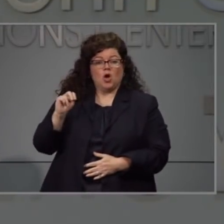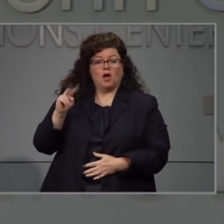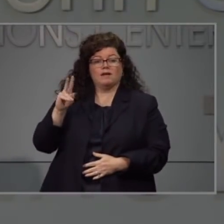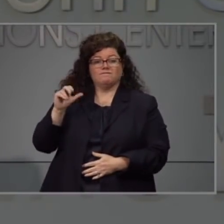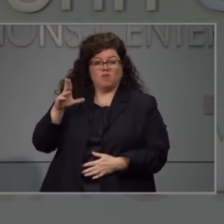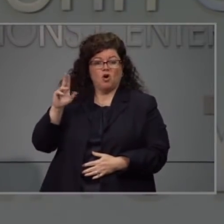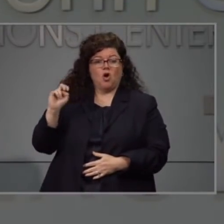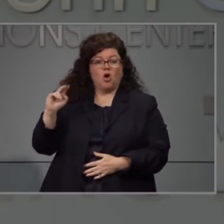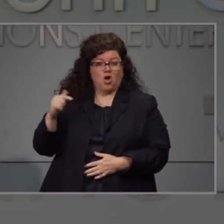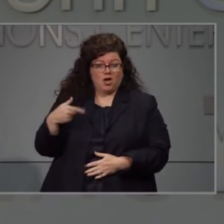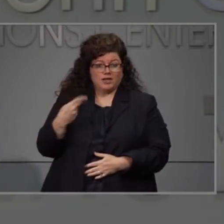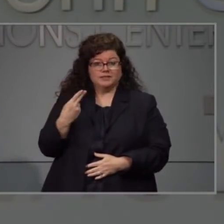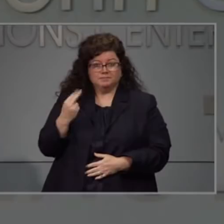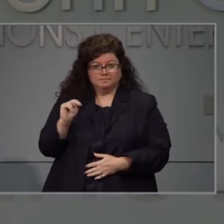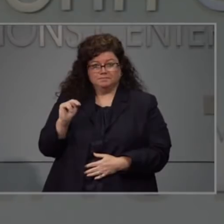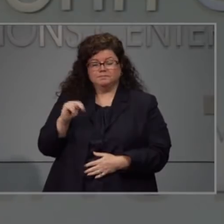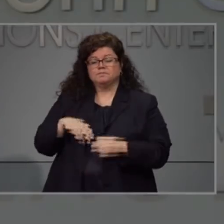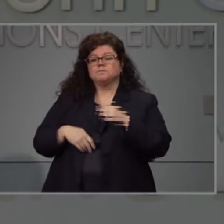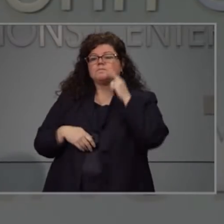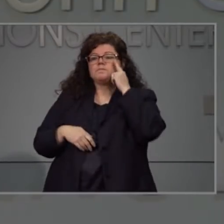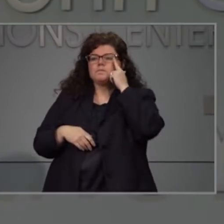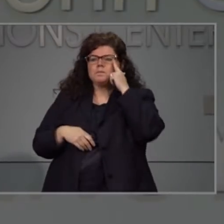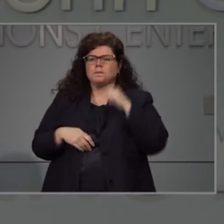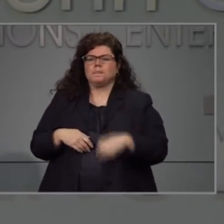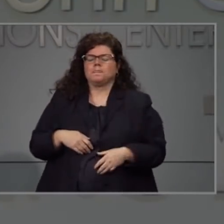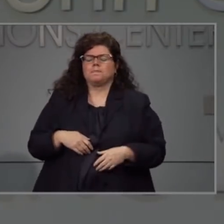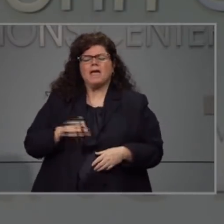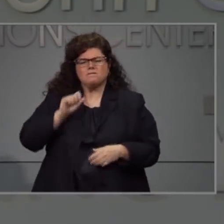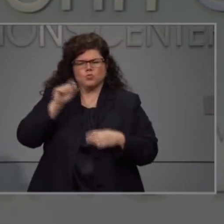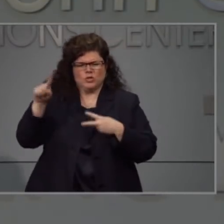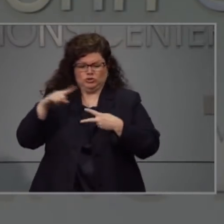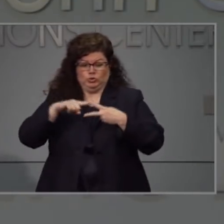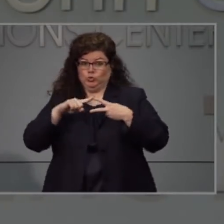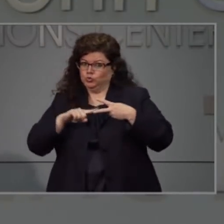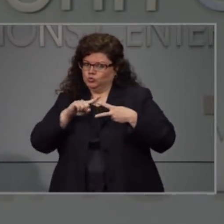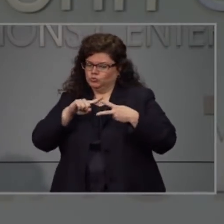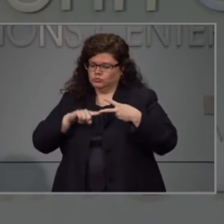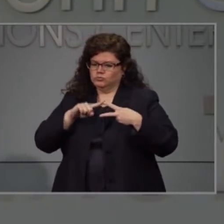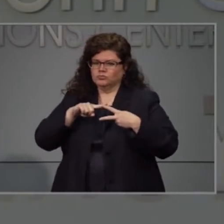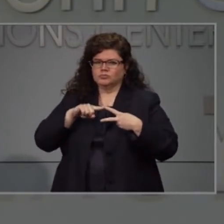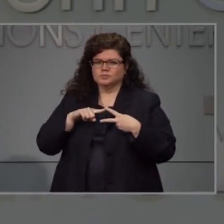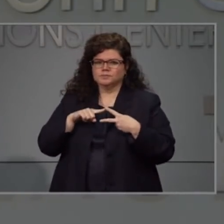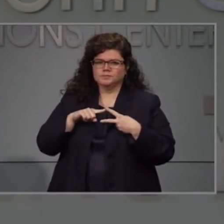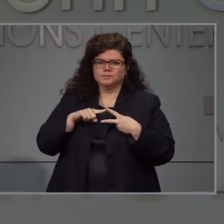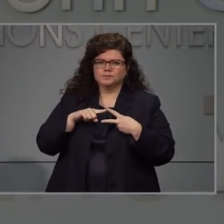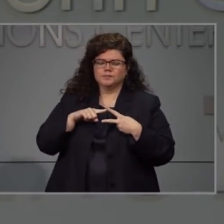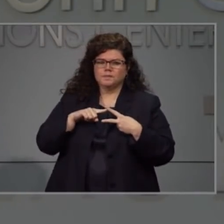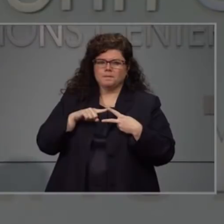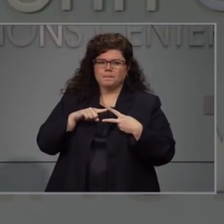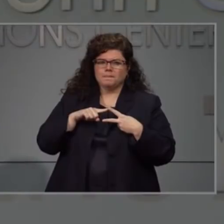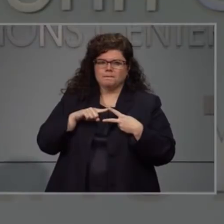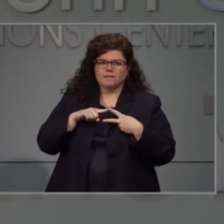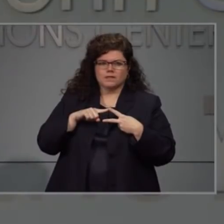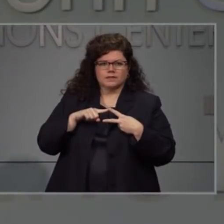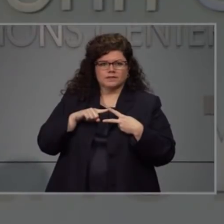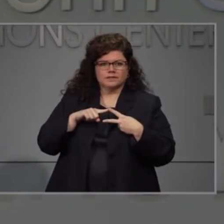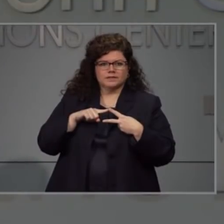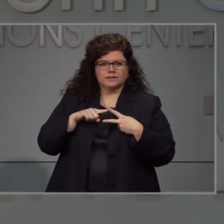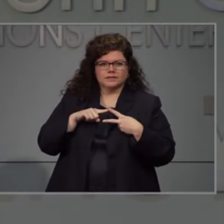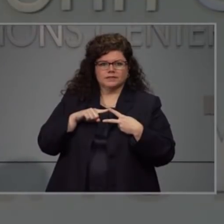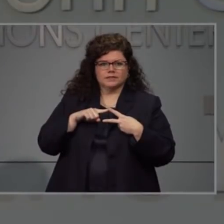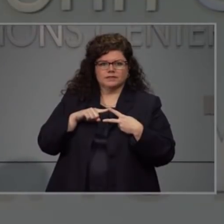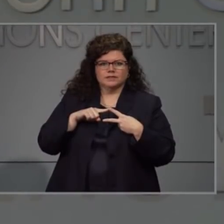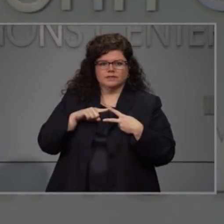Hi, it's Dawn Vaughn at NNO. Thanks for taking our questions. I have a 2-part related question. There's a proposed bill in the General Assembly today that